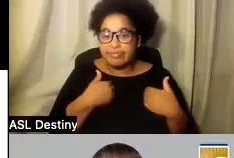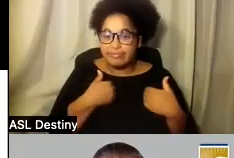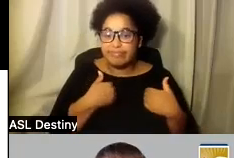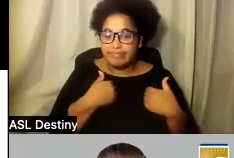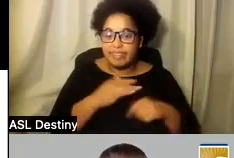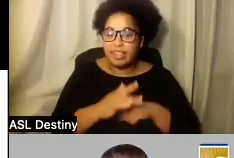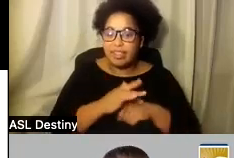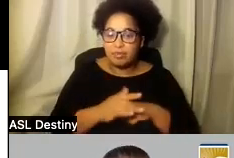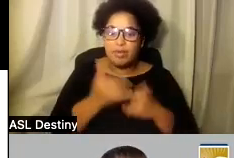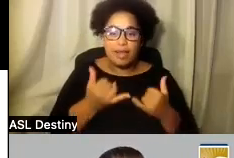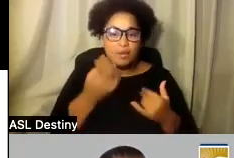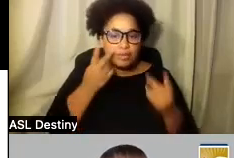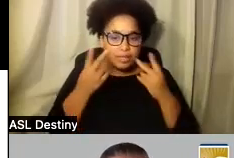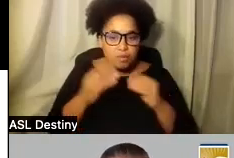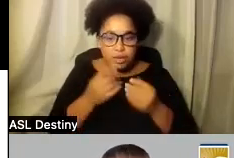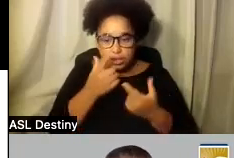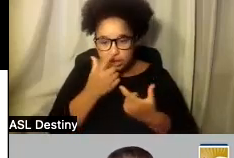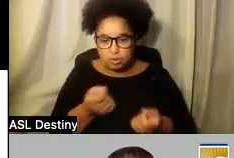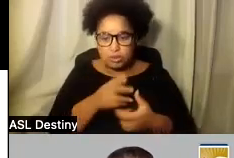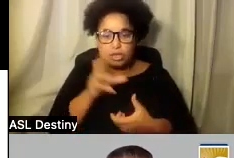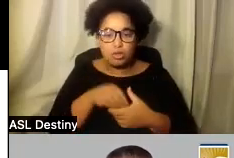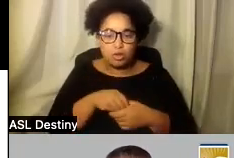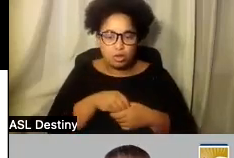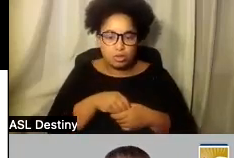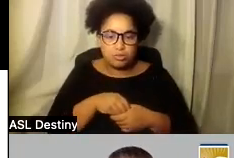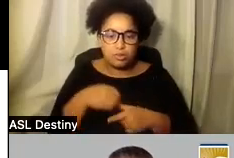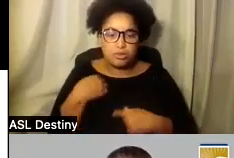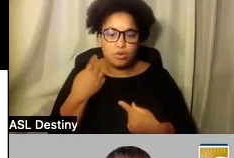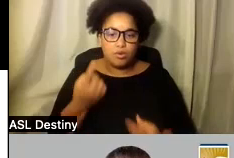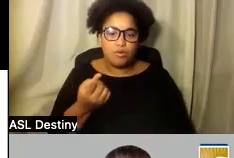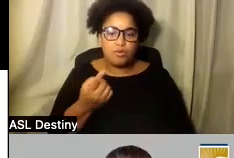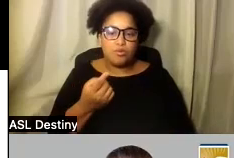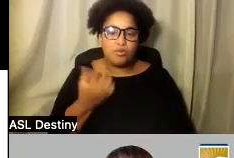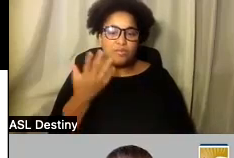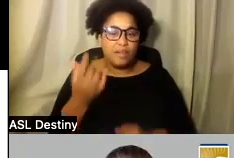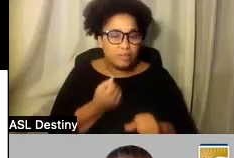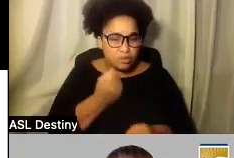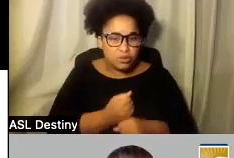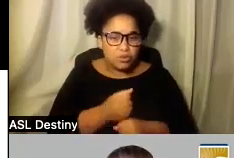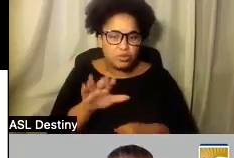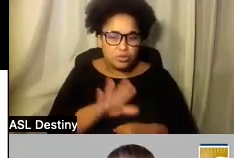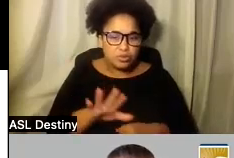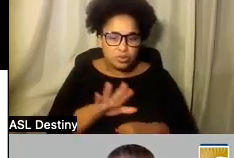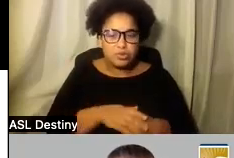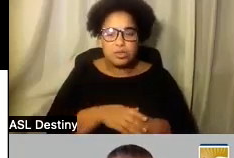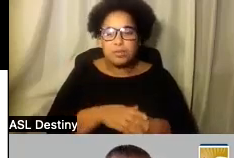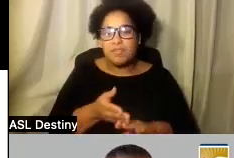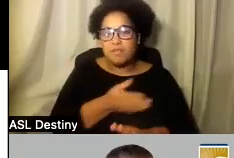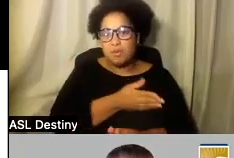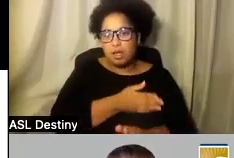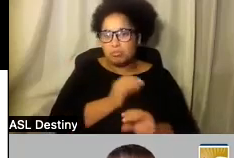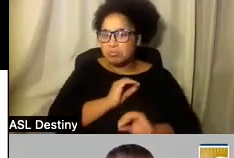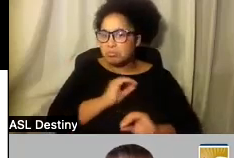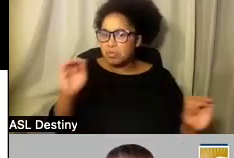a lot more interest, a lot more engagement over the course of the last 5 years. But prior to that,